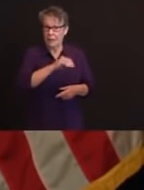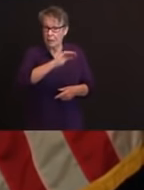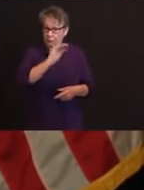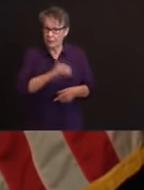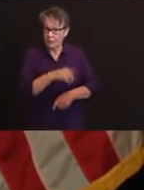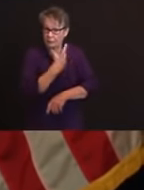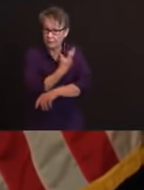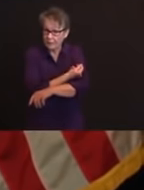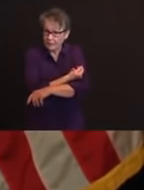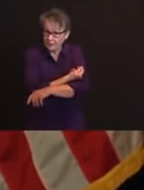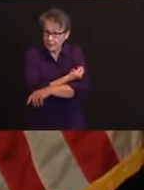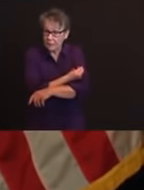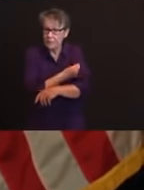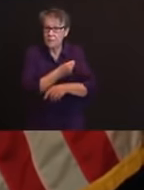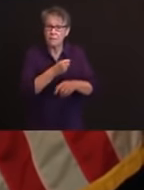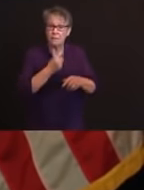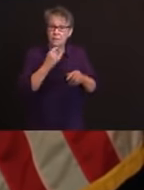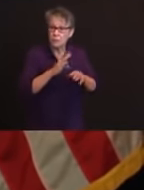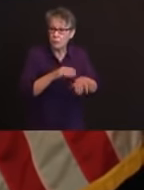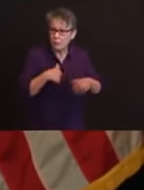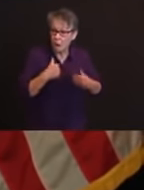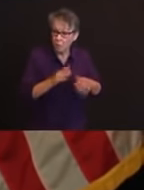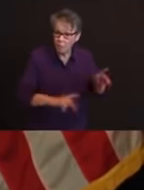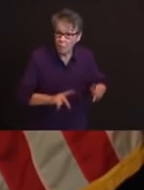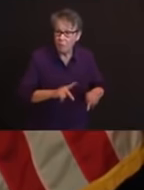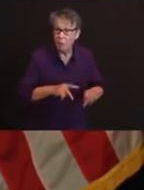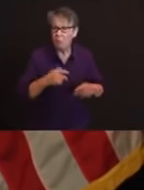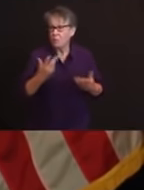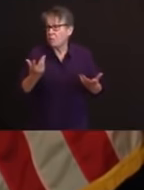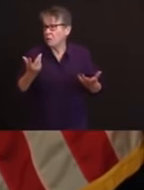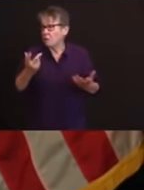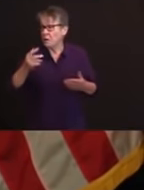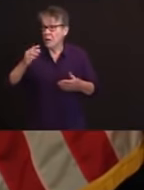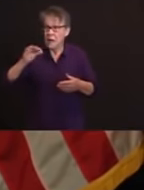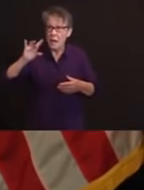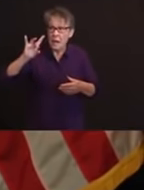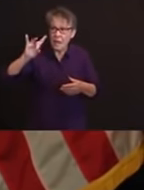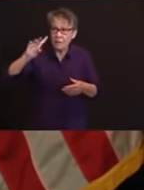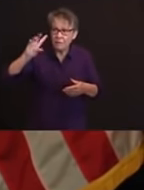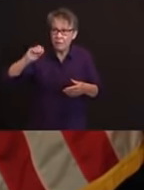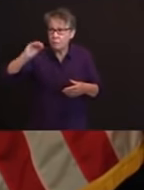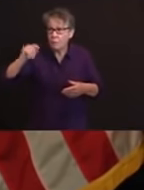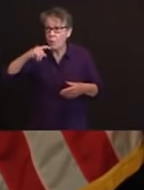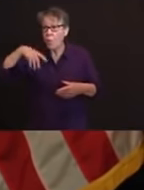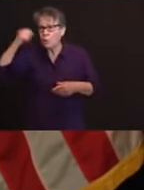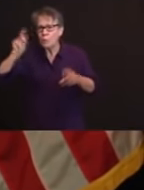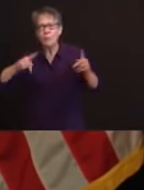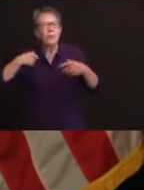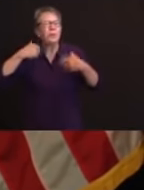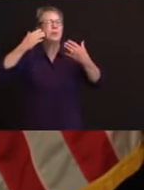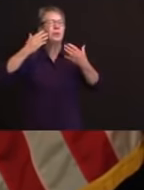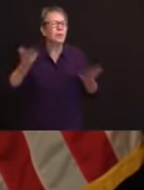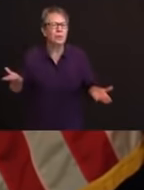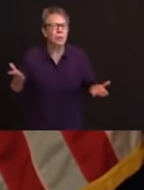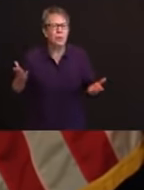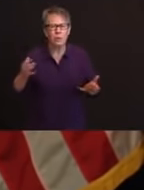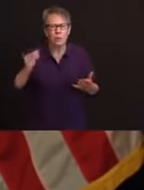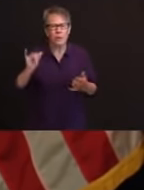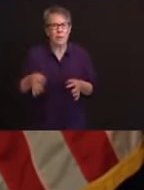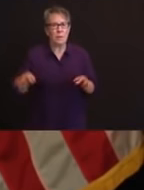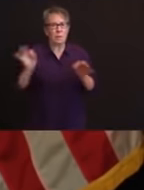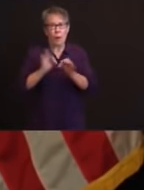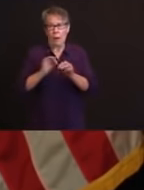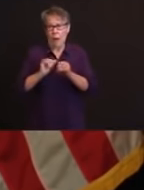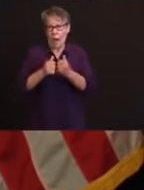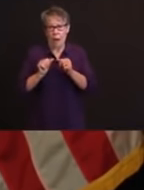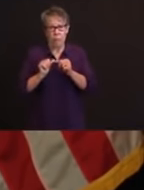We don't know how long immunity might last, whether it might need to be given regularly. We don't know whether just because they're not getting symptoms, because